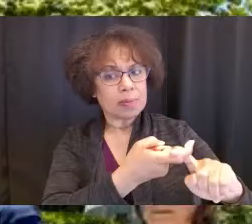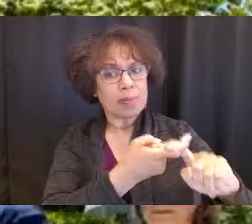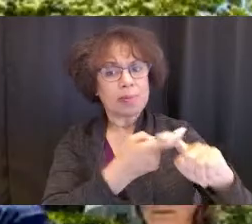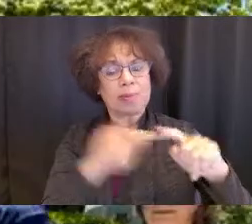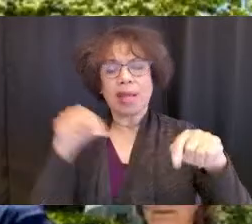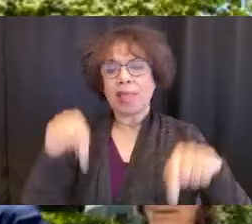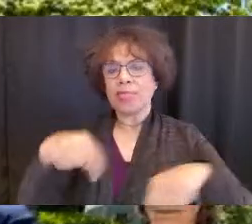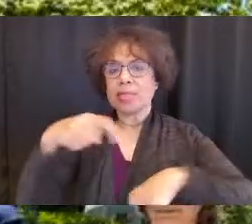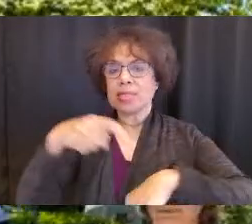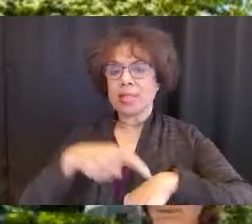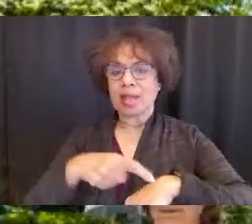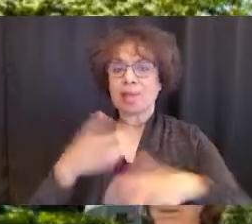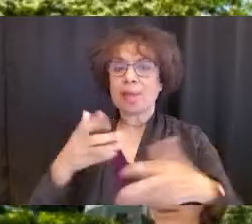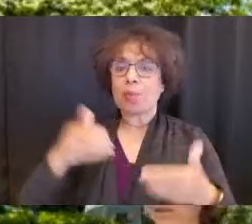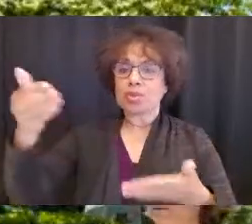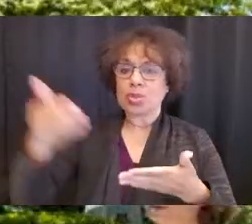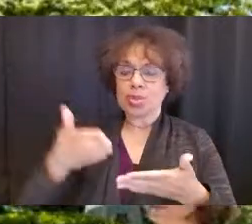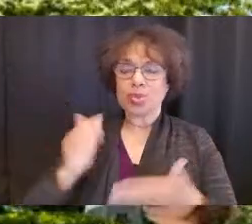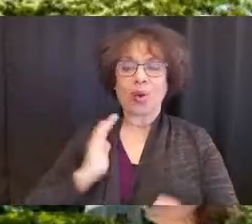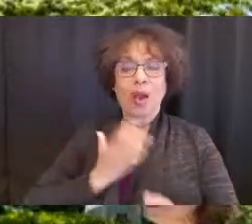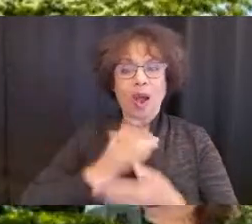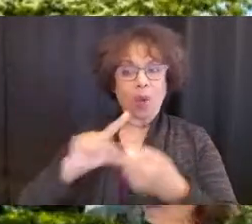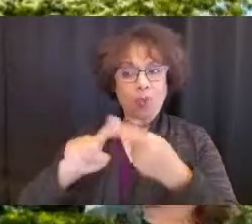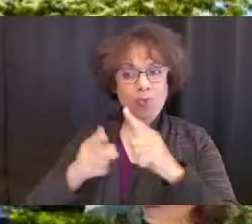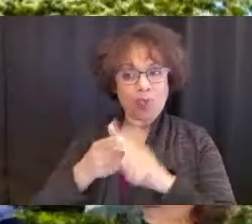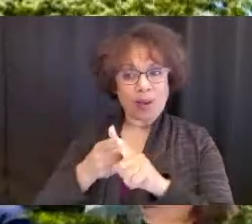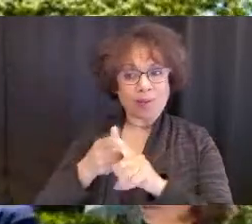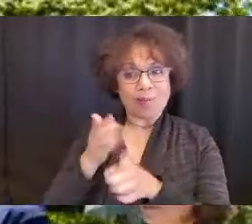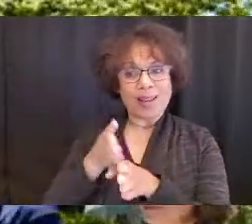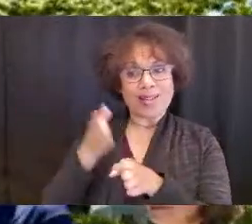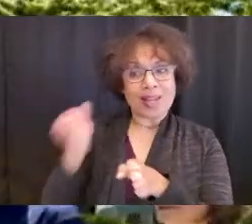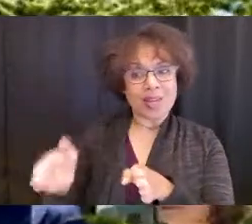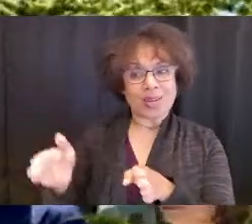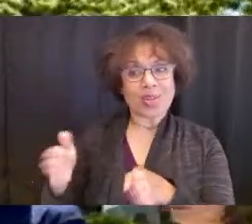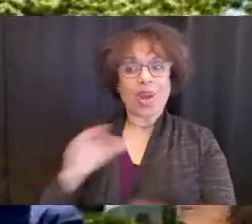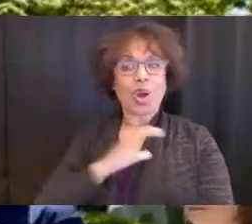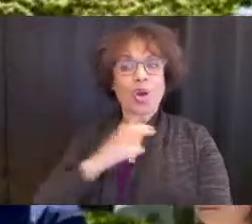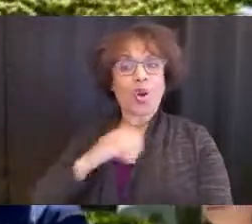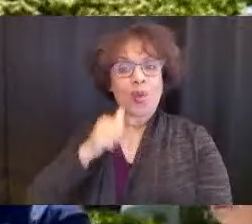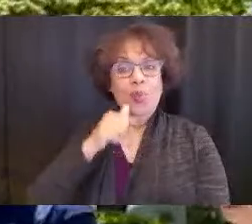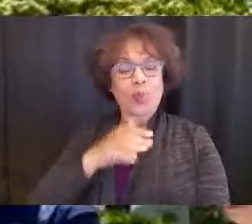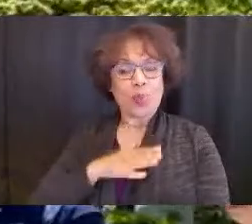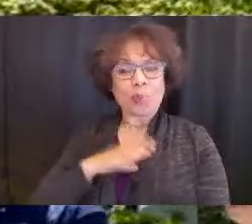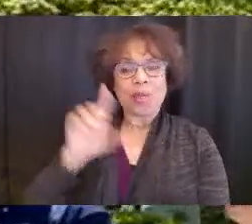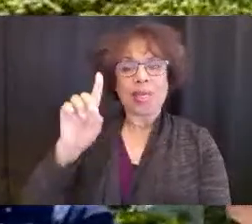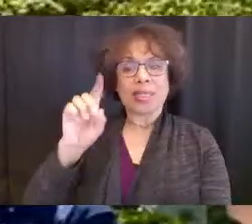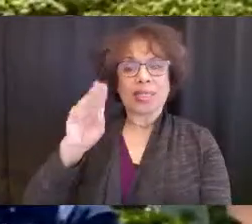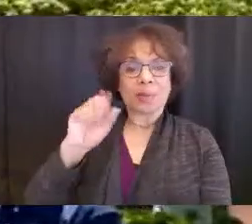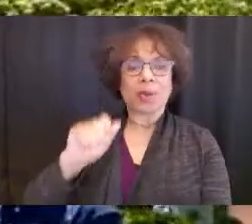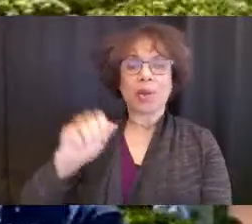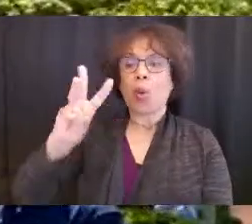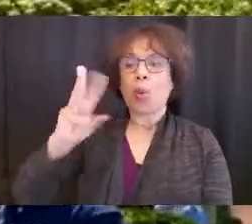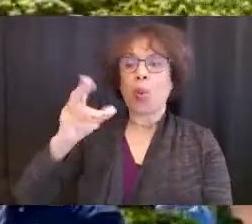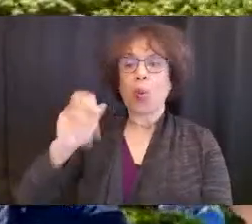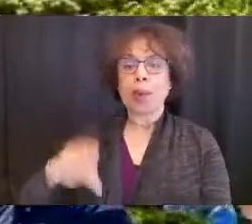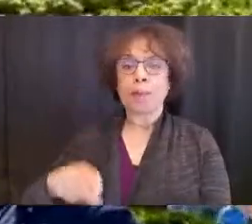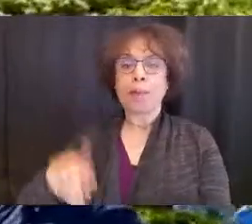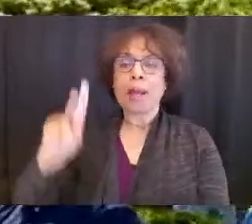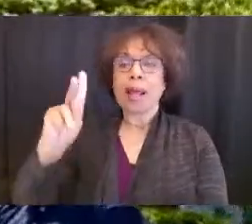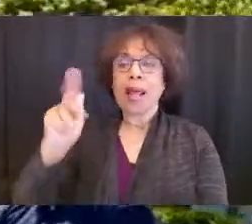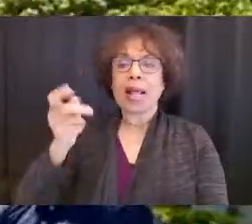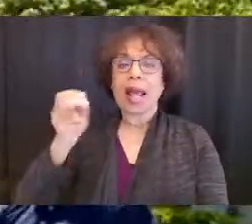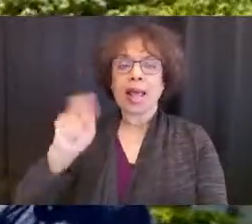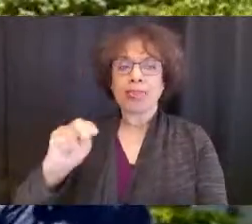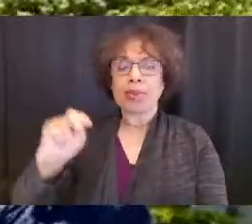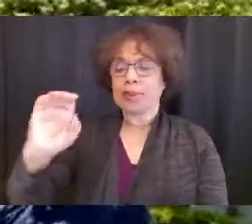point in time, I'd like to introduce our friend, my neighbor, and our Congresswoman, Democratic Whip, Madam Clark. Thank you so much.